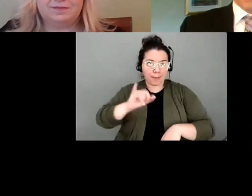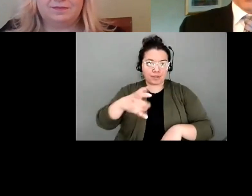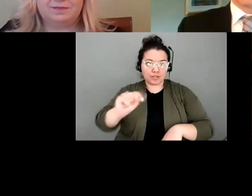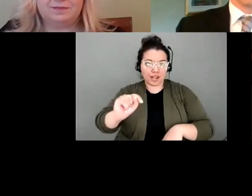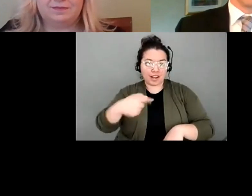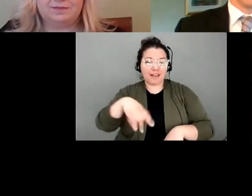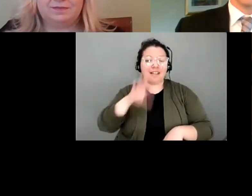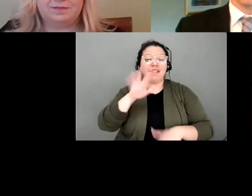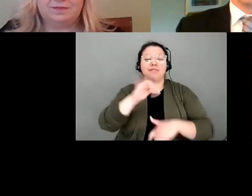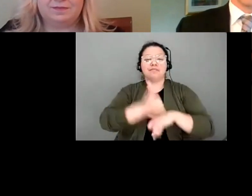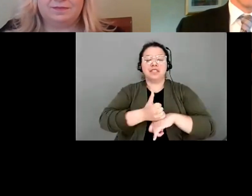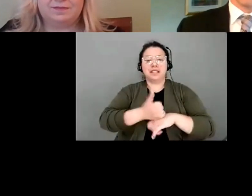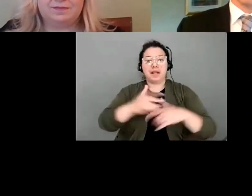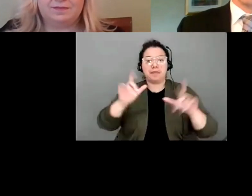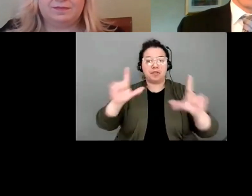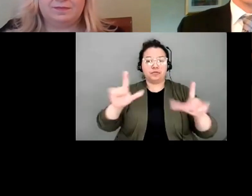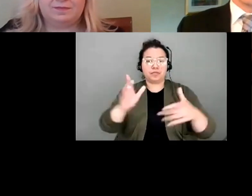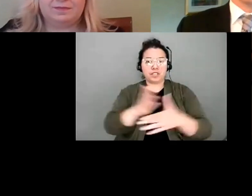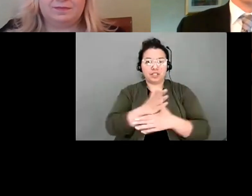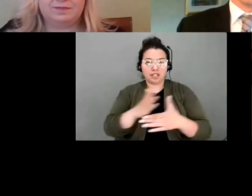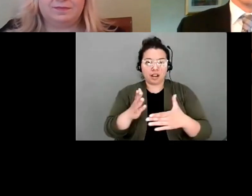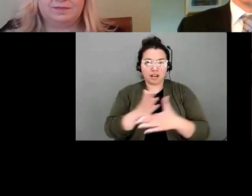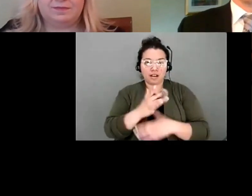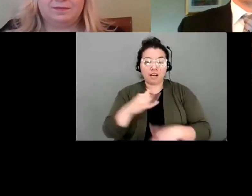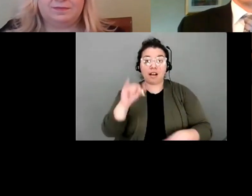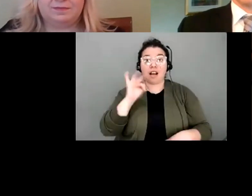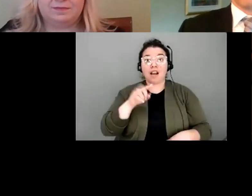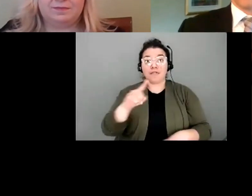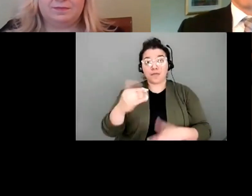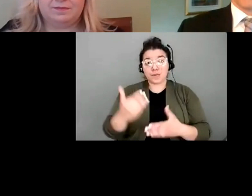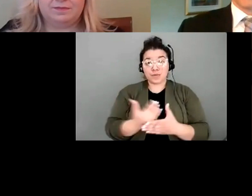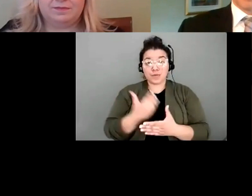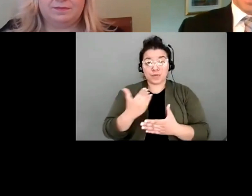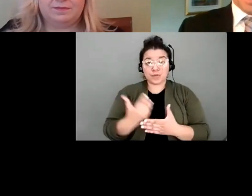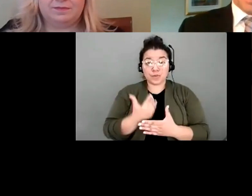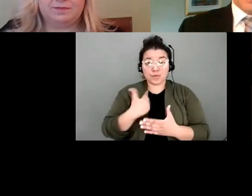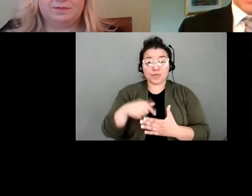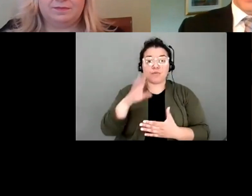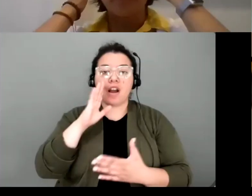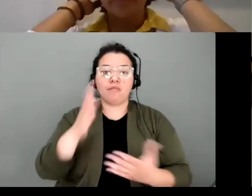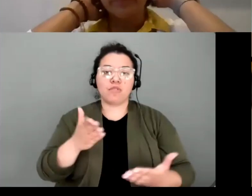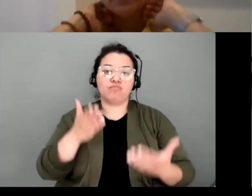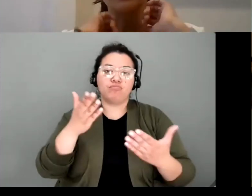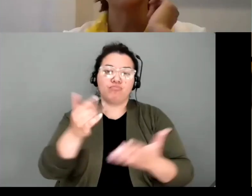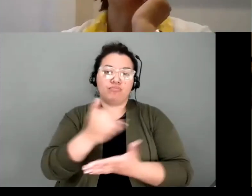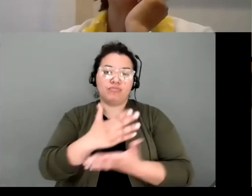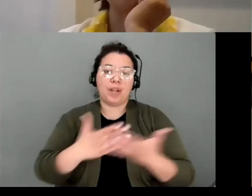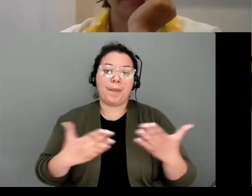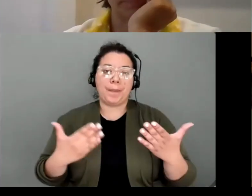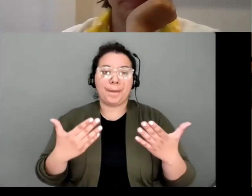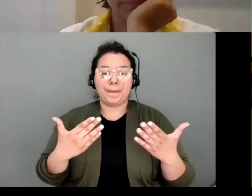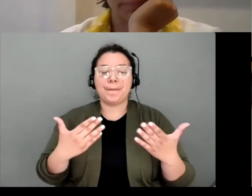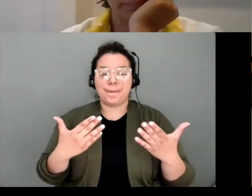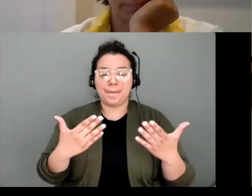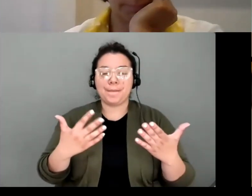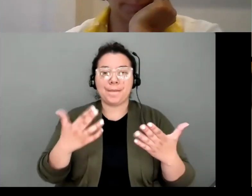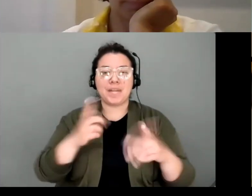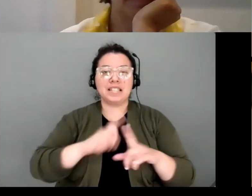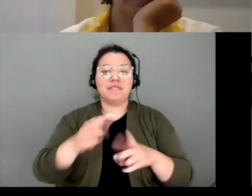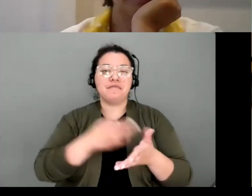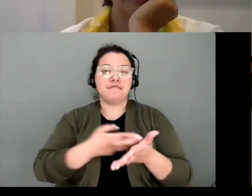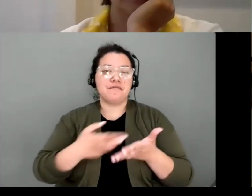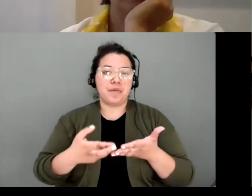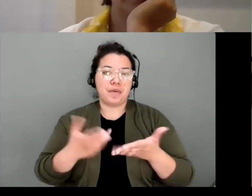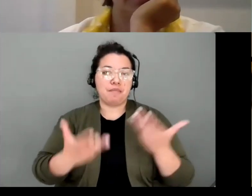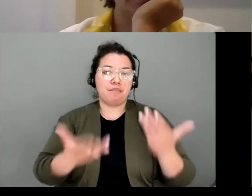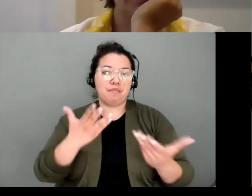And for those who are new, for some of the new educators here, I'll offer some resources that you